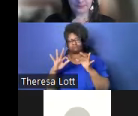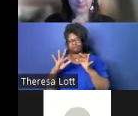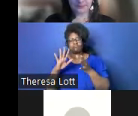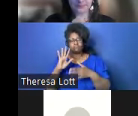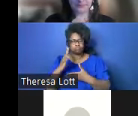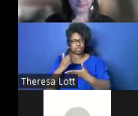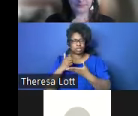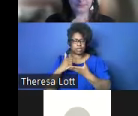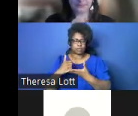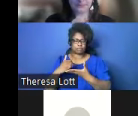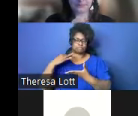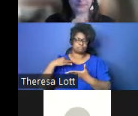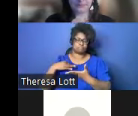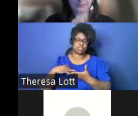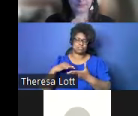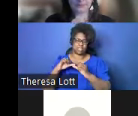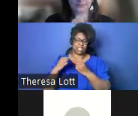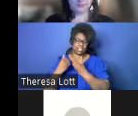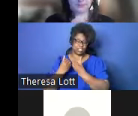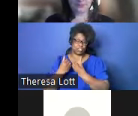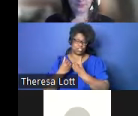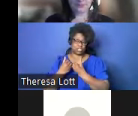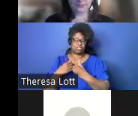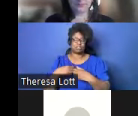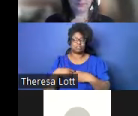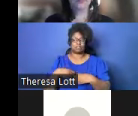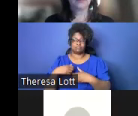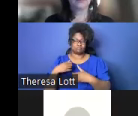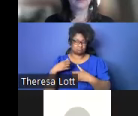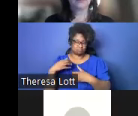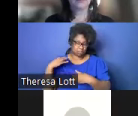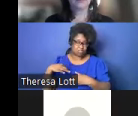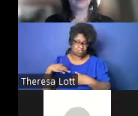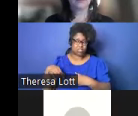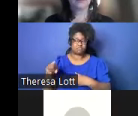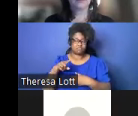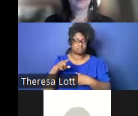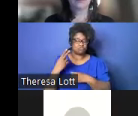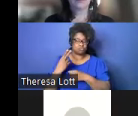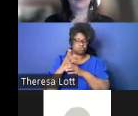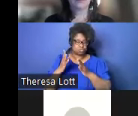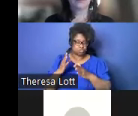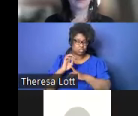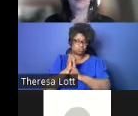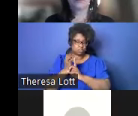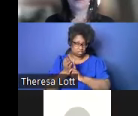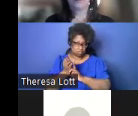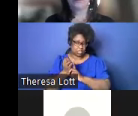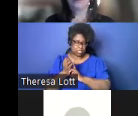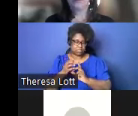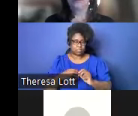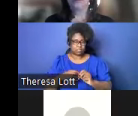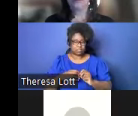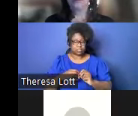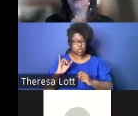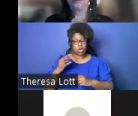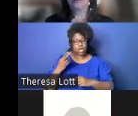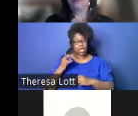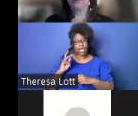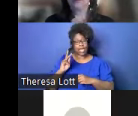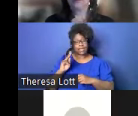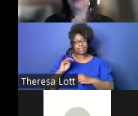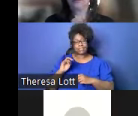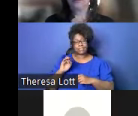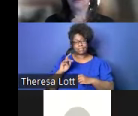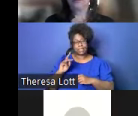for the agencies involved, the end users, the environment, etc. So along this Hackensack River Greenway, we